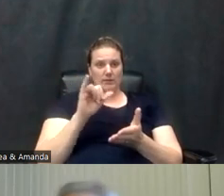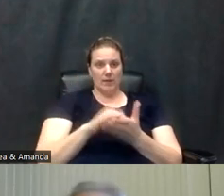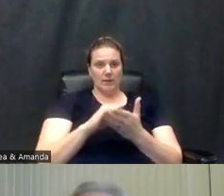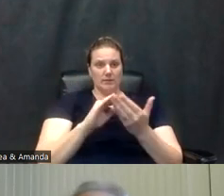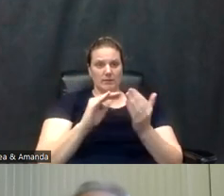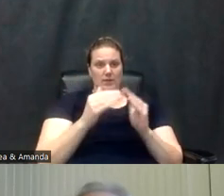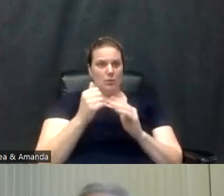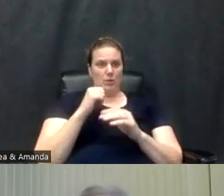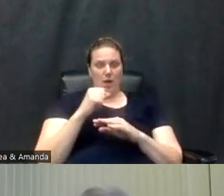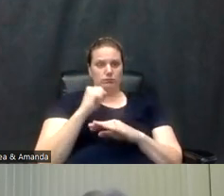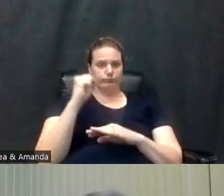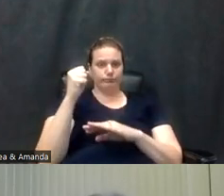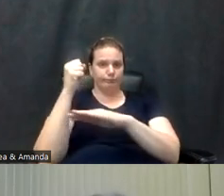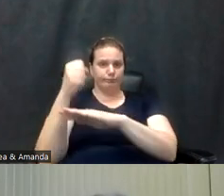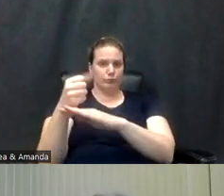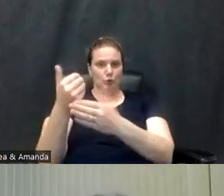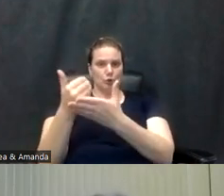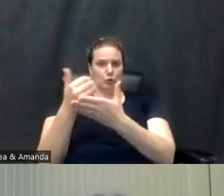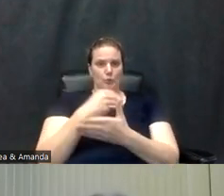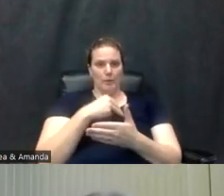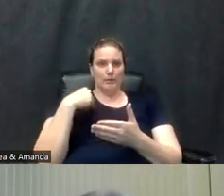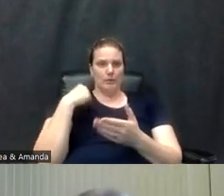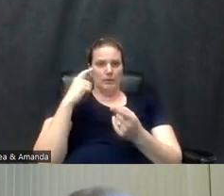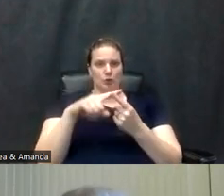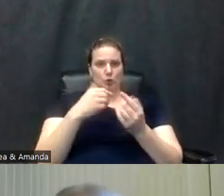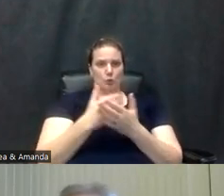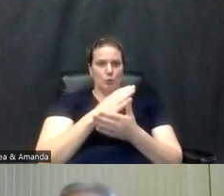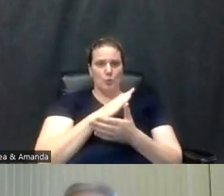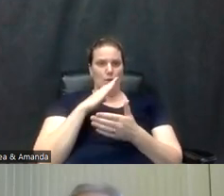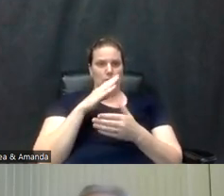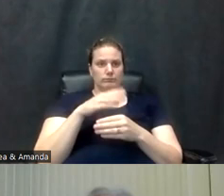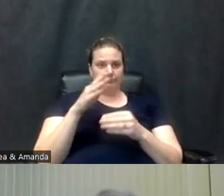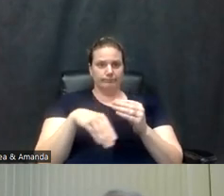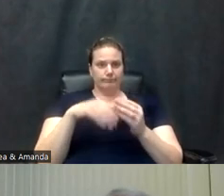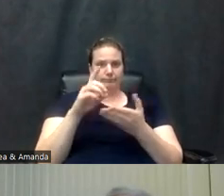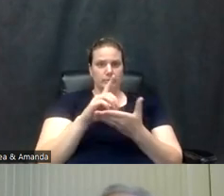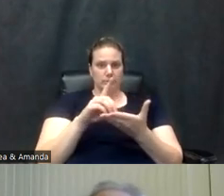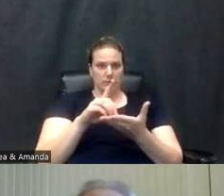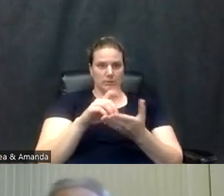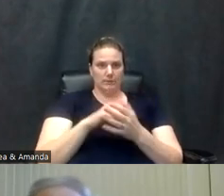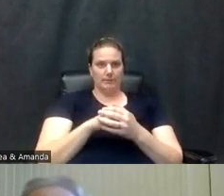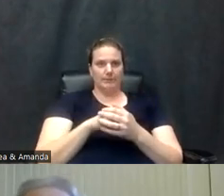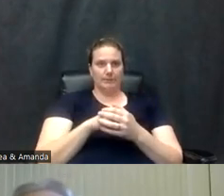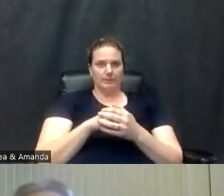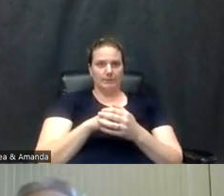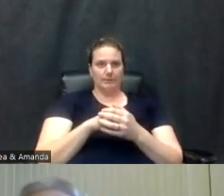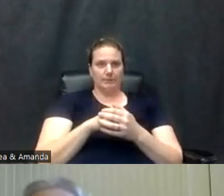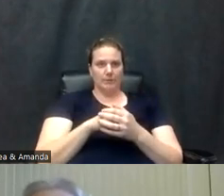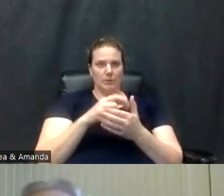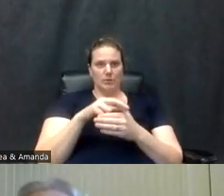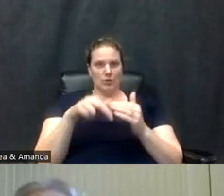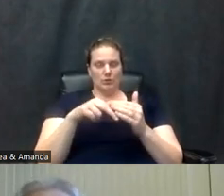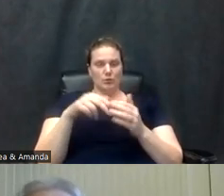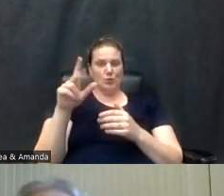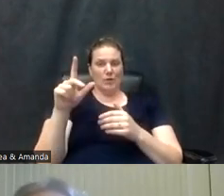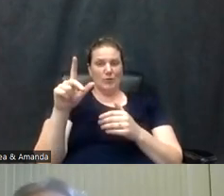city wouldn't appoint new members until the new board was finished being designed. So as a result, they're down from 23